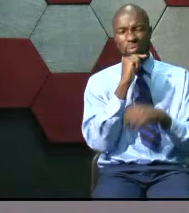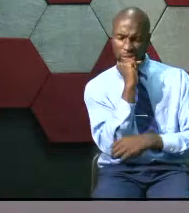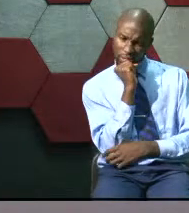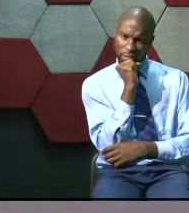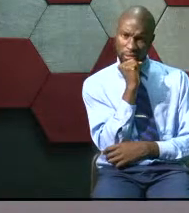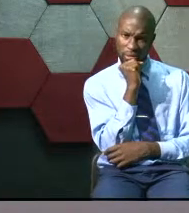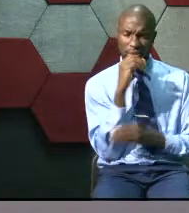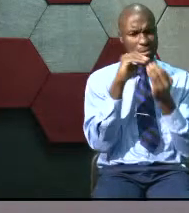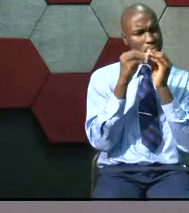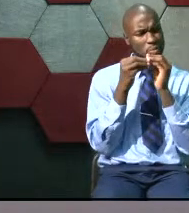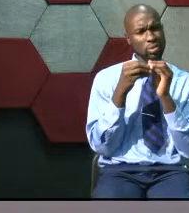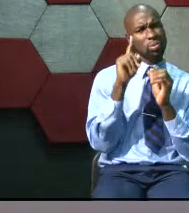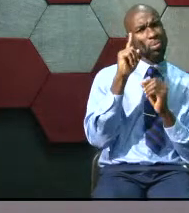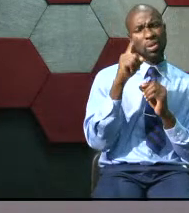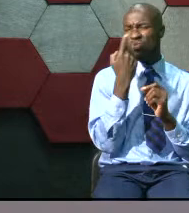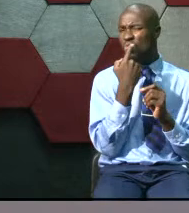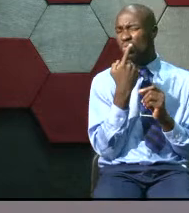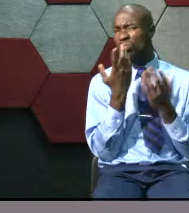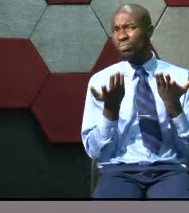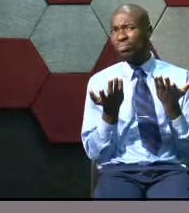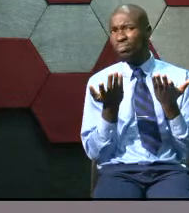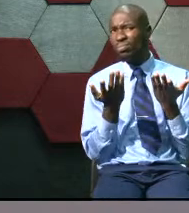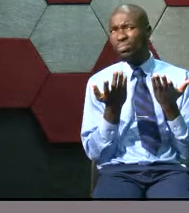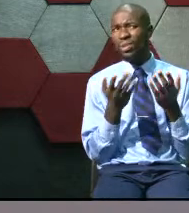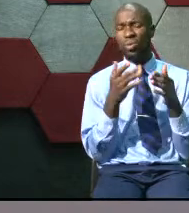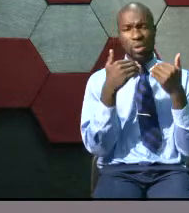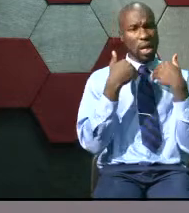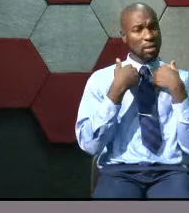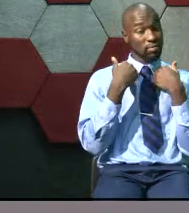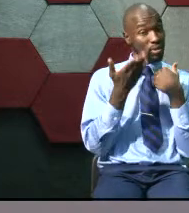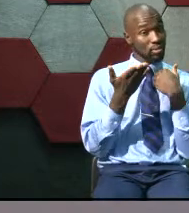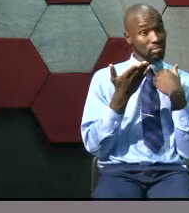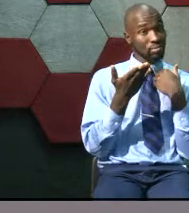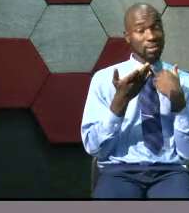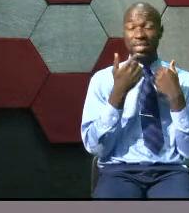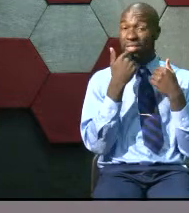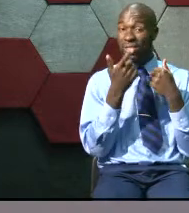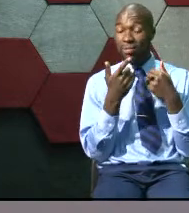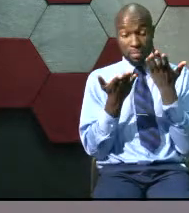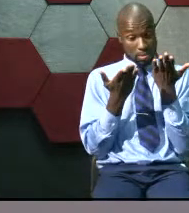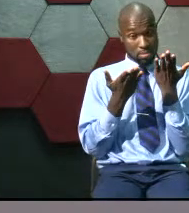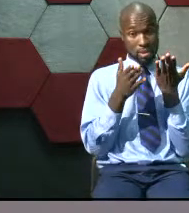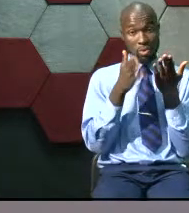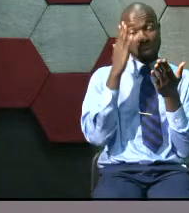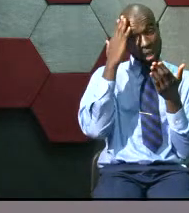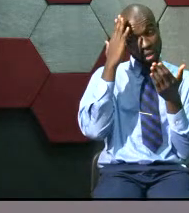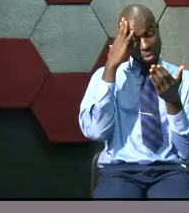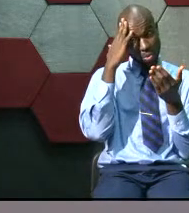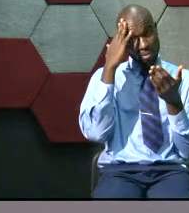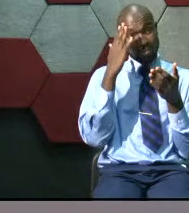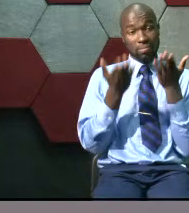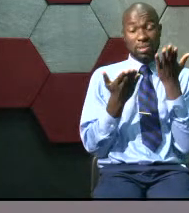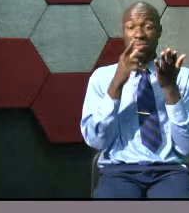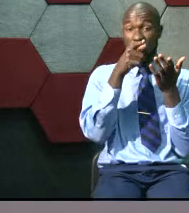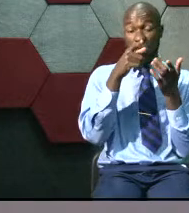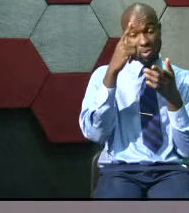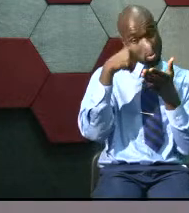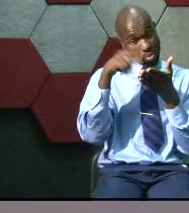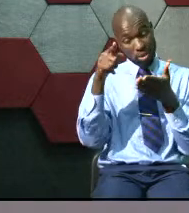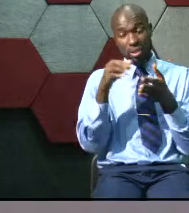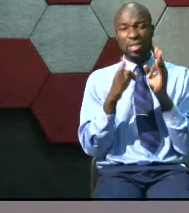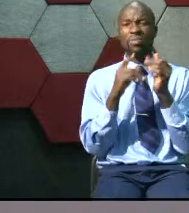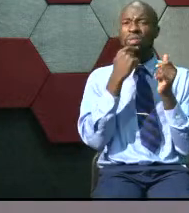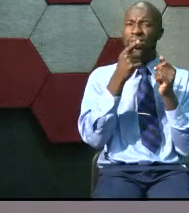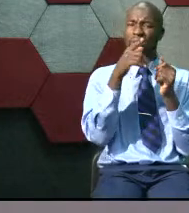number 1? Who do you think is going to be number 1? Type it in the chat. Type it in the chat. Maybe you will be right. Maybe you will be right. If you say